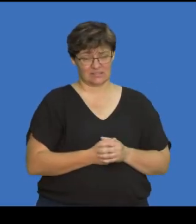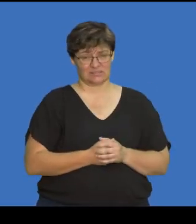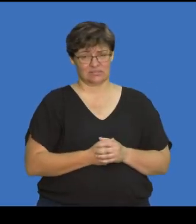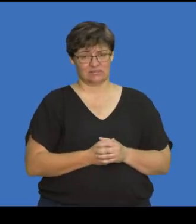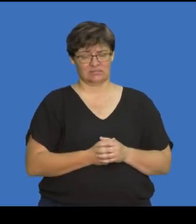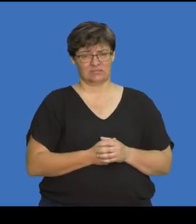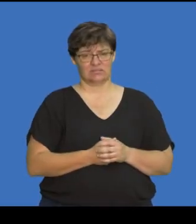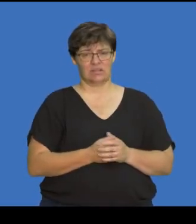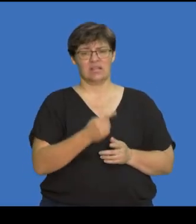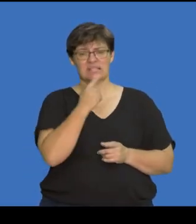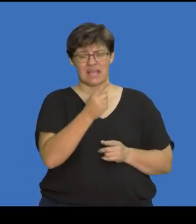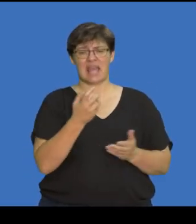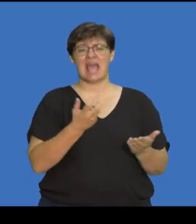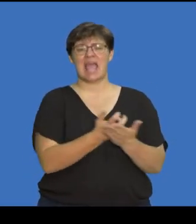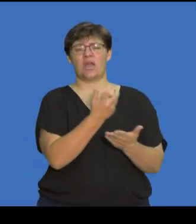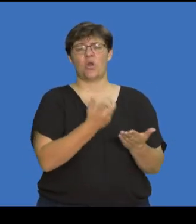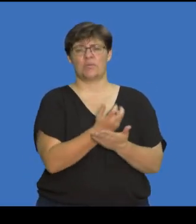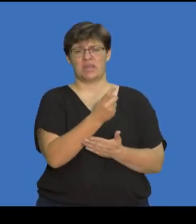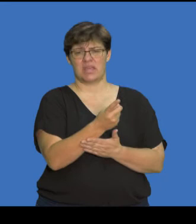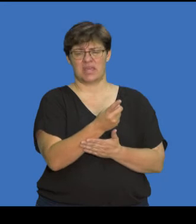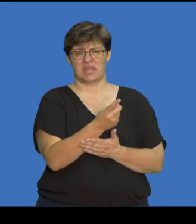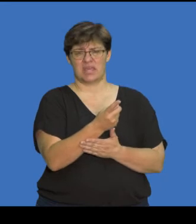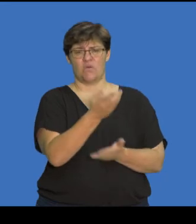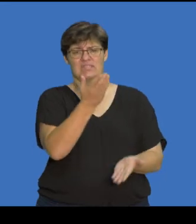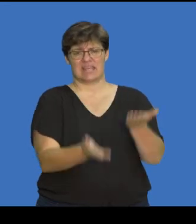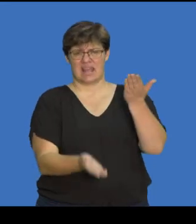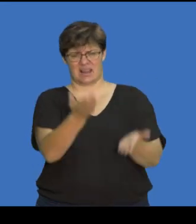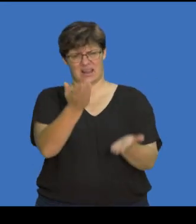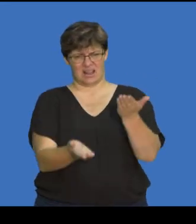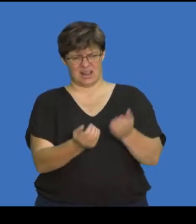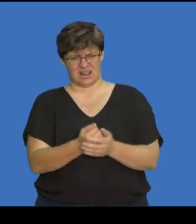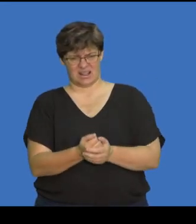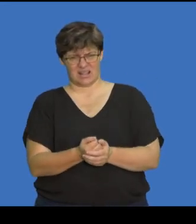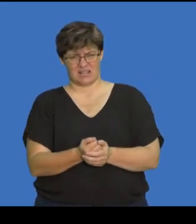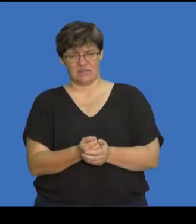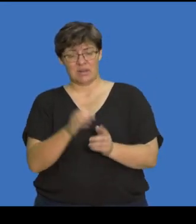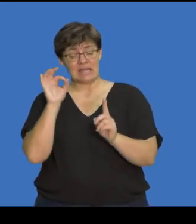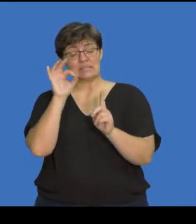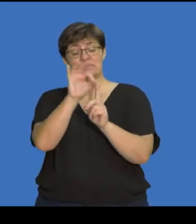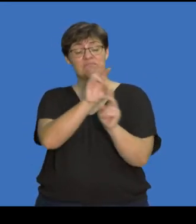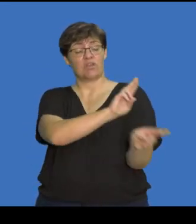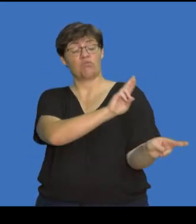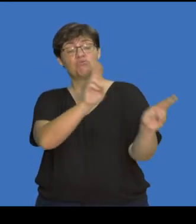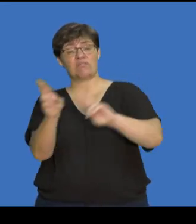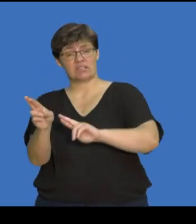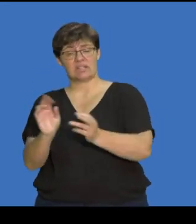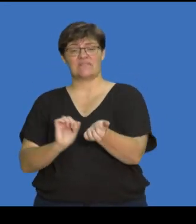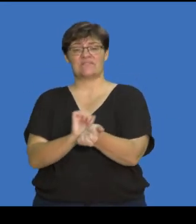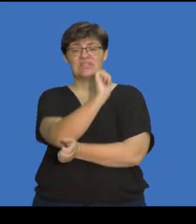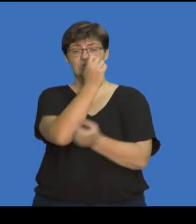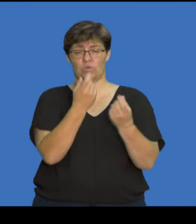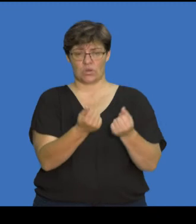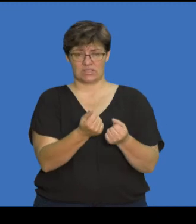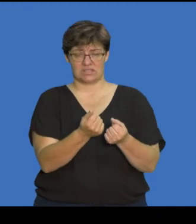by economies of scale? With specific reference to fixed cost,